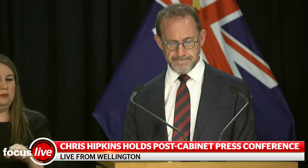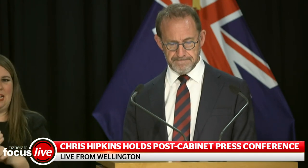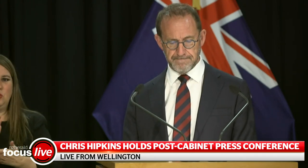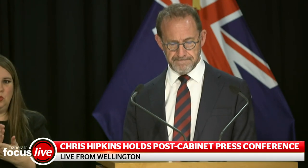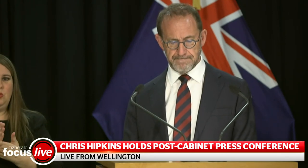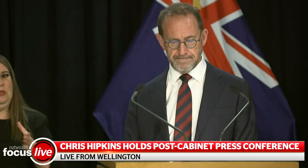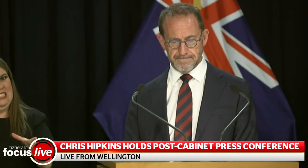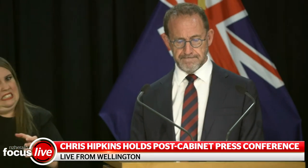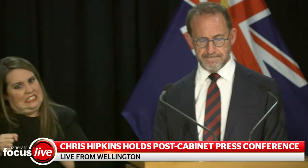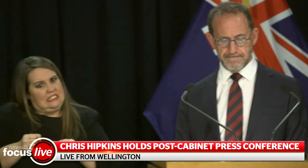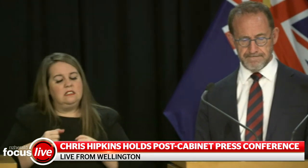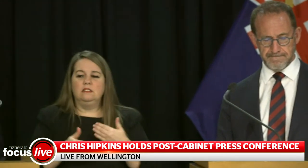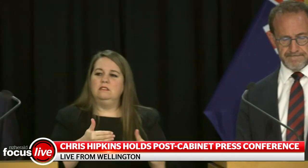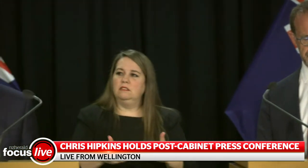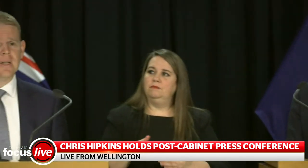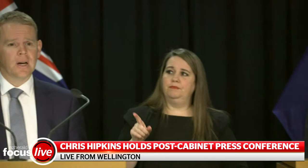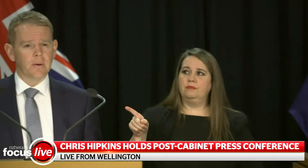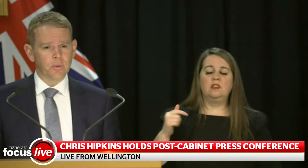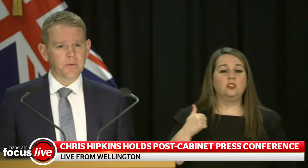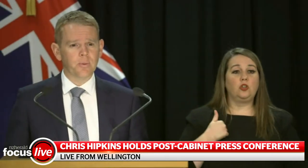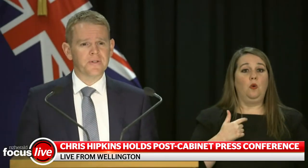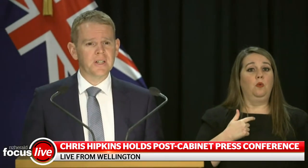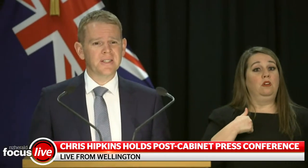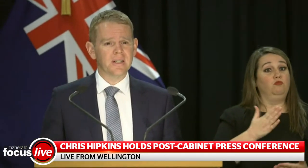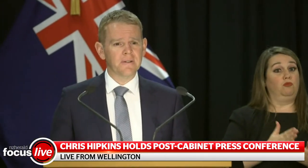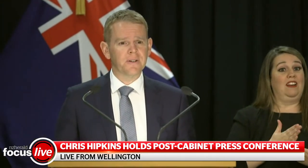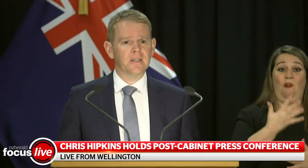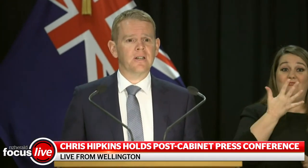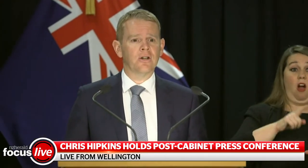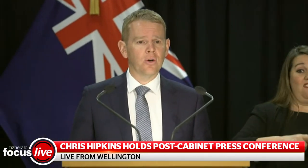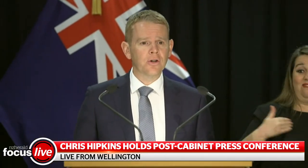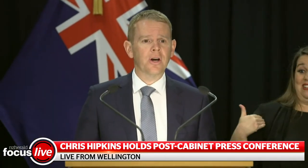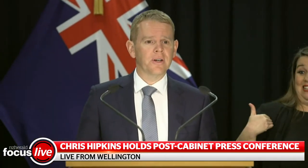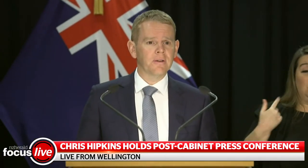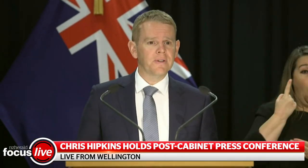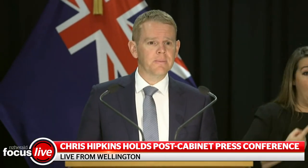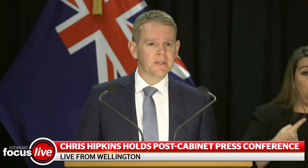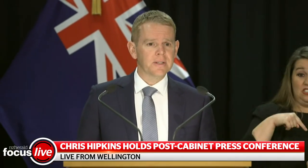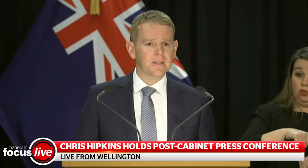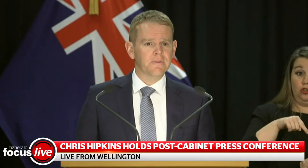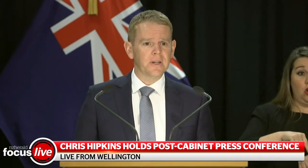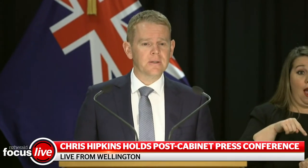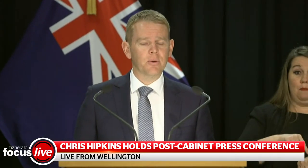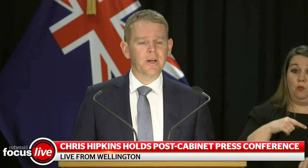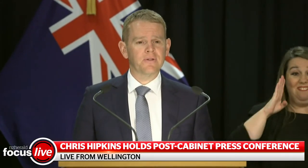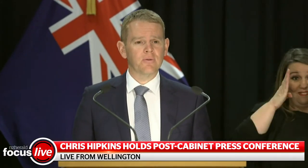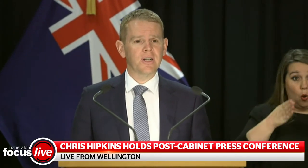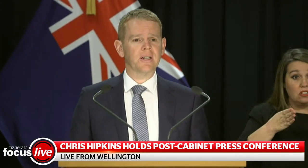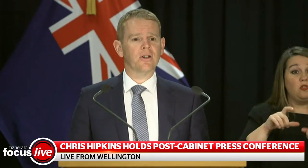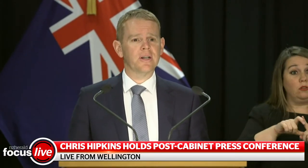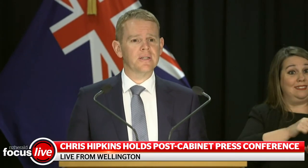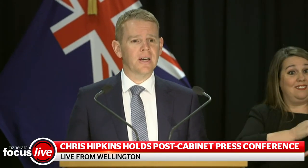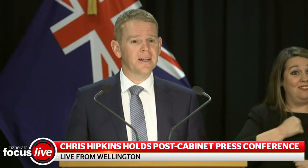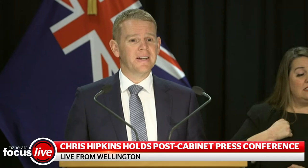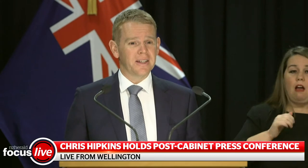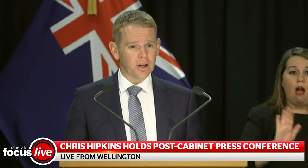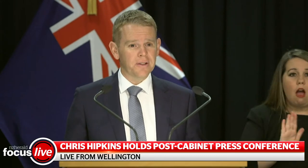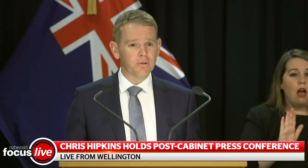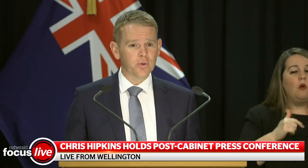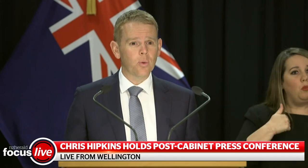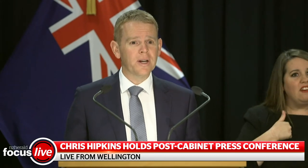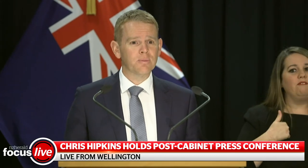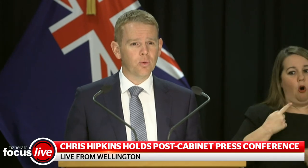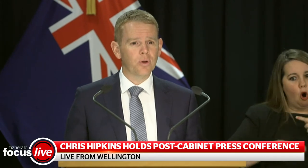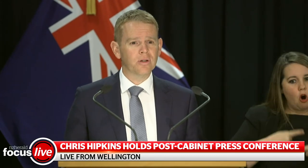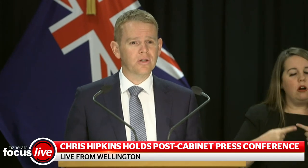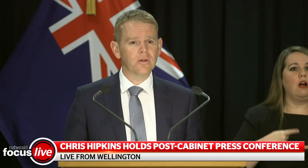we've made in defence over the last 5 years. You will have seen significant and ongoing investments in defence, but we have to recognise that, you know,